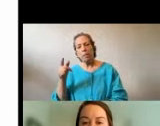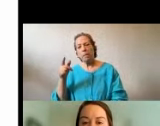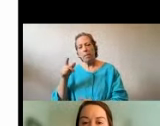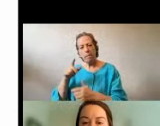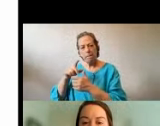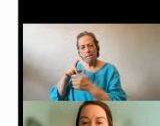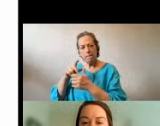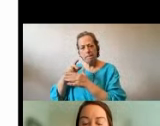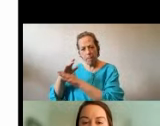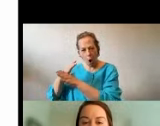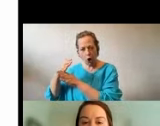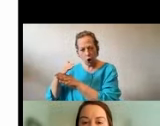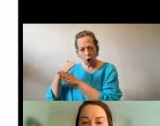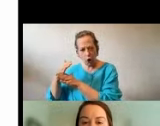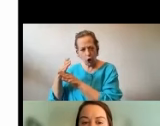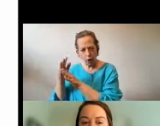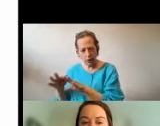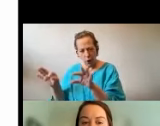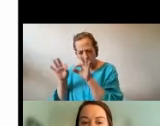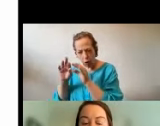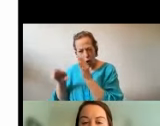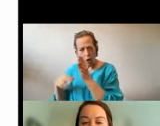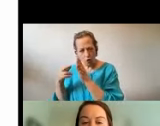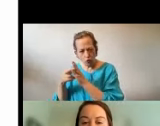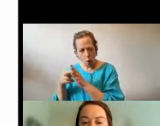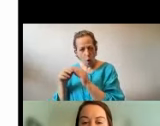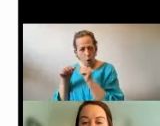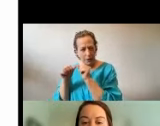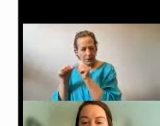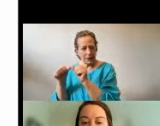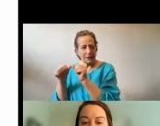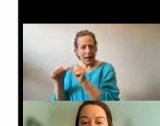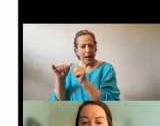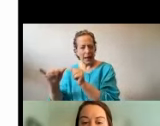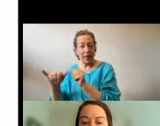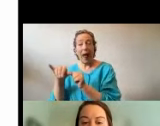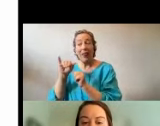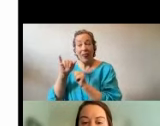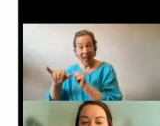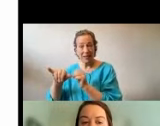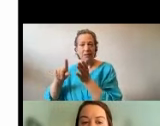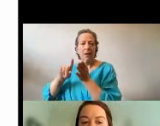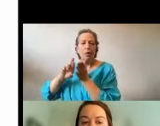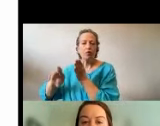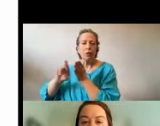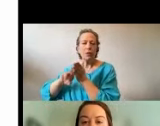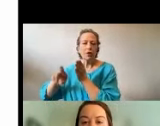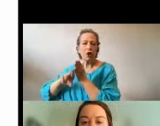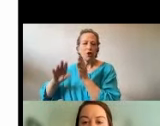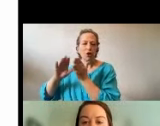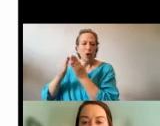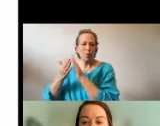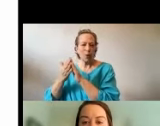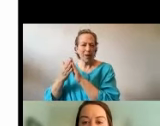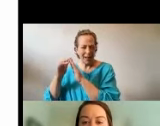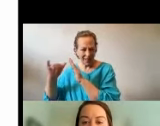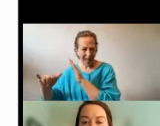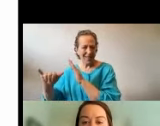role in starting and sustaining a medical legal partnership. And I do think that is the research community, and universities and academic